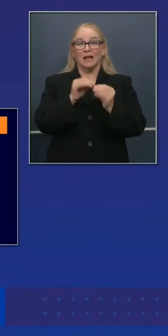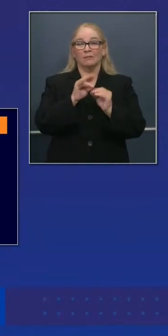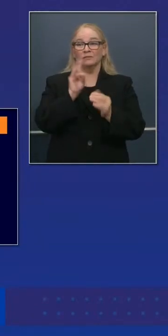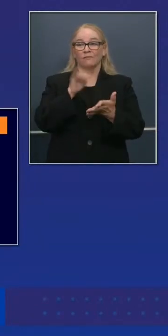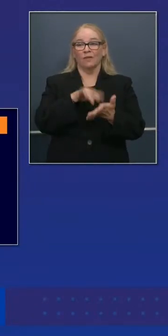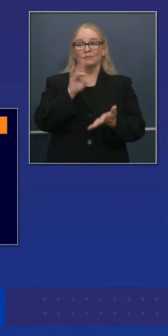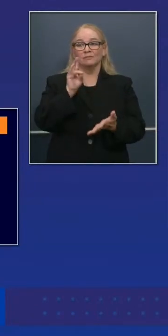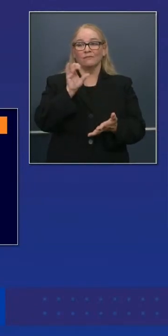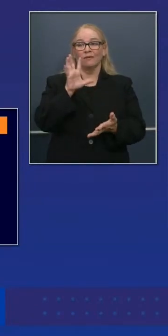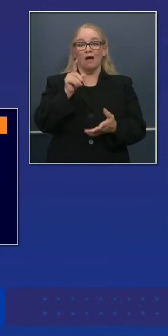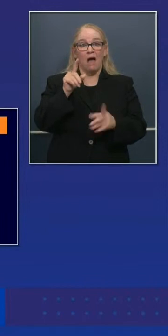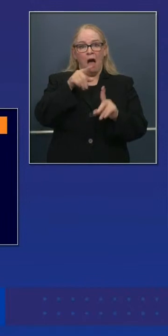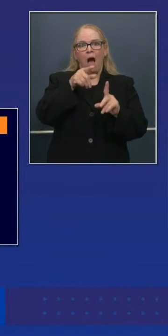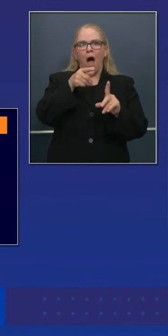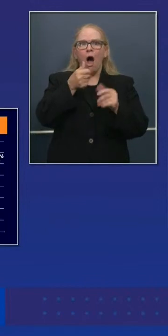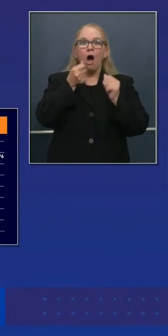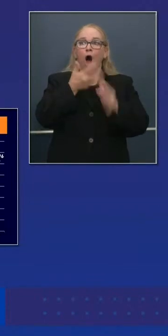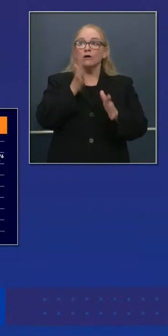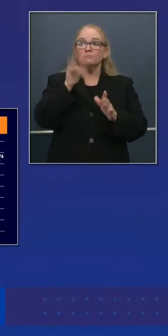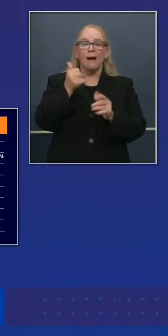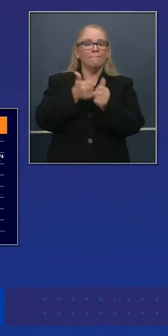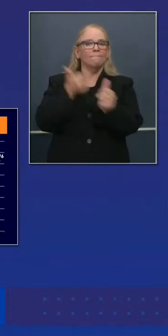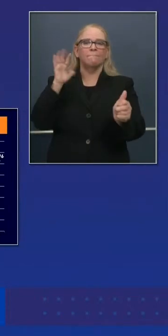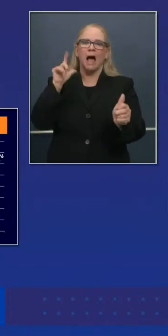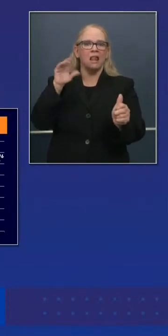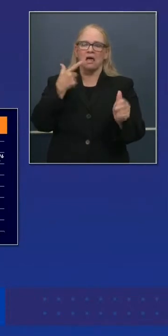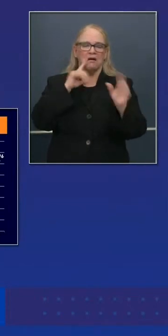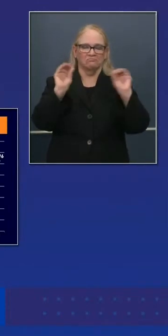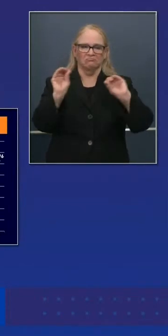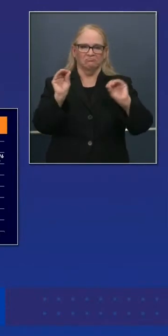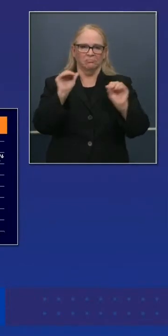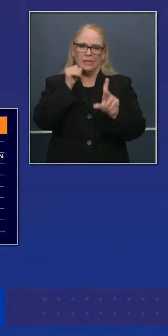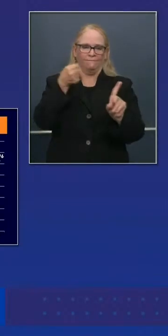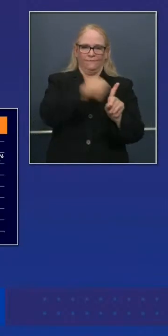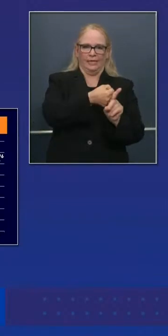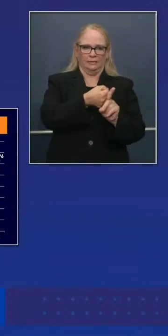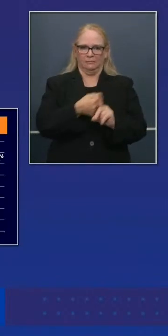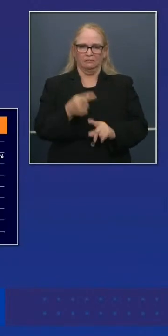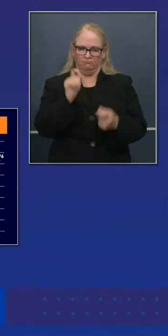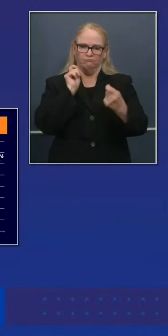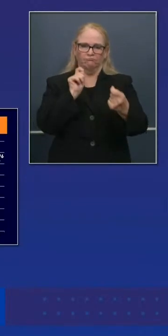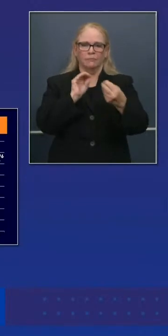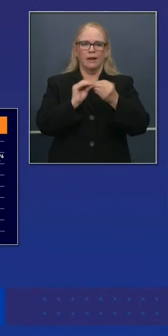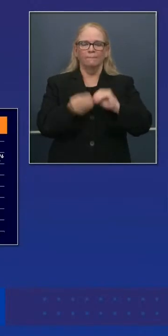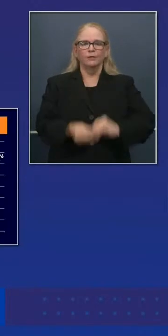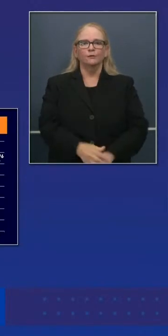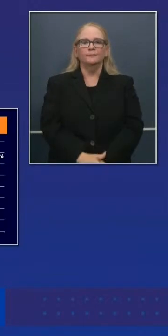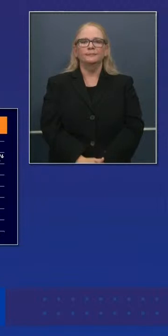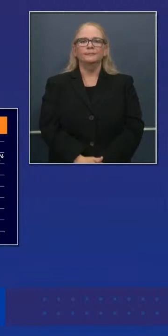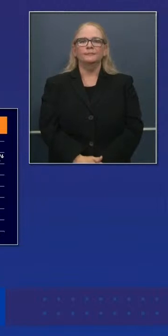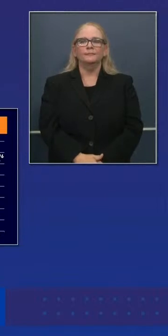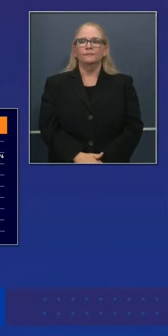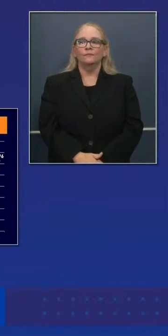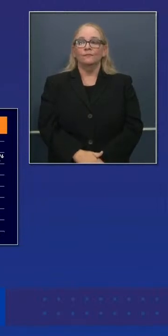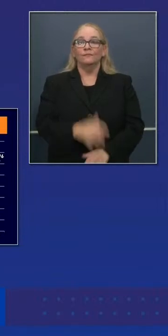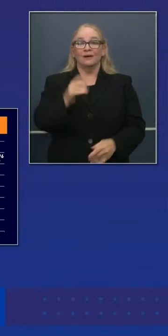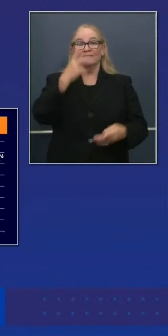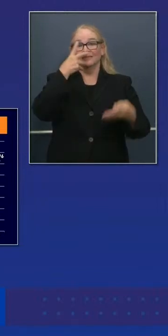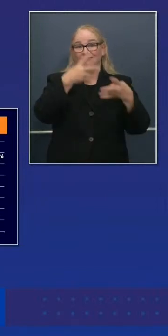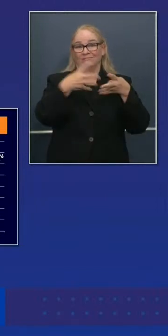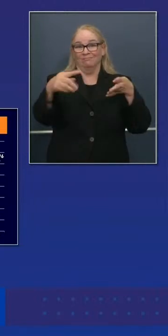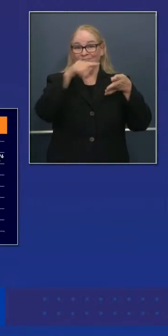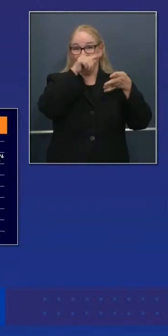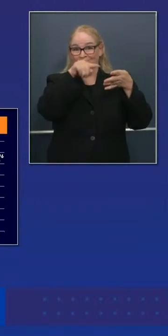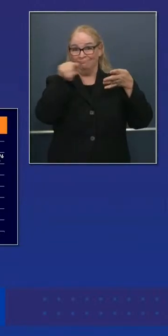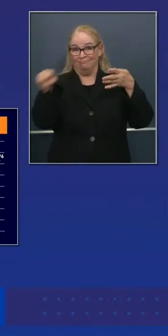numbers. Accordingly, absolutely confident with conviction on the numbers that we're providing you here today, which are profoundly important. We've said